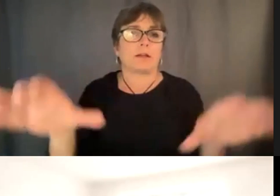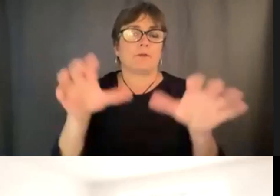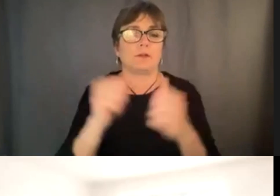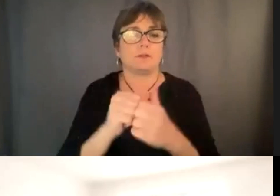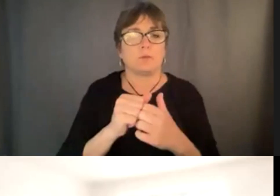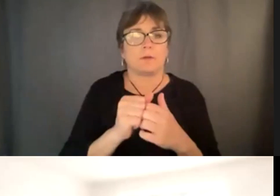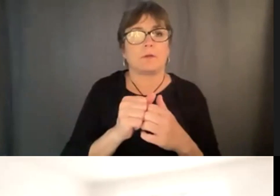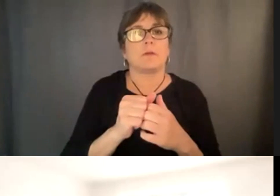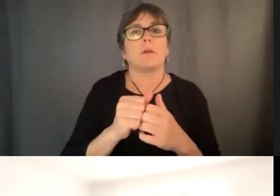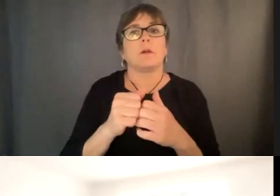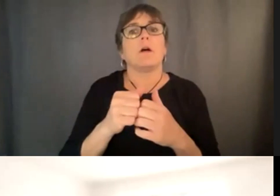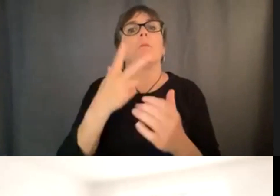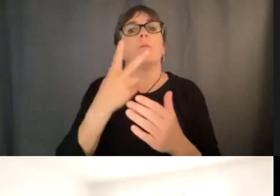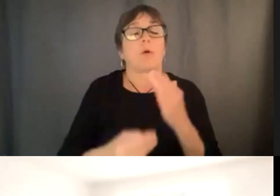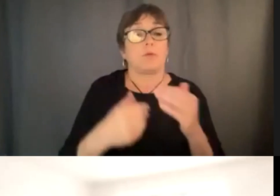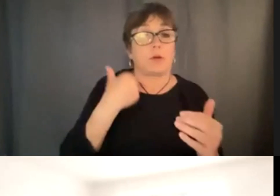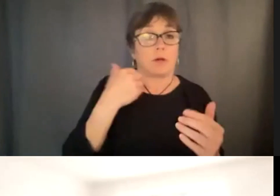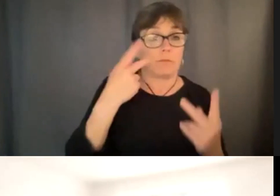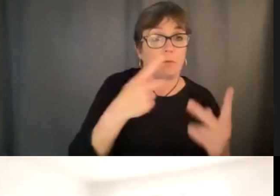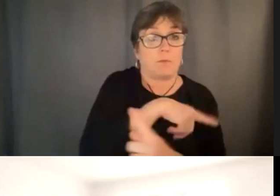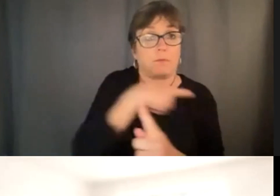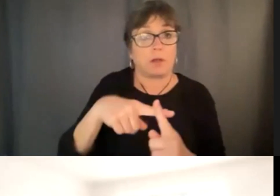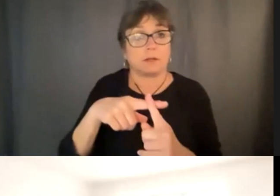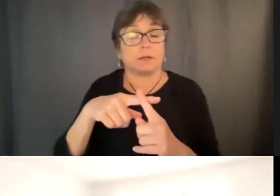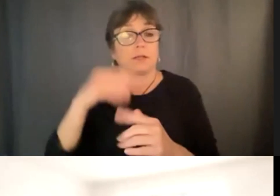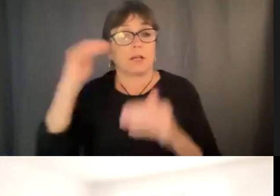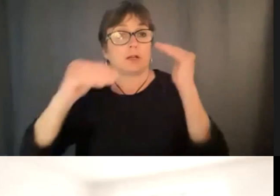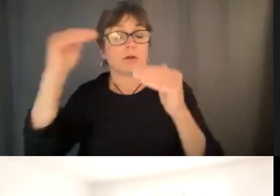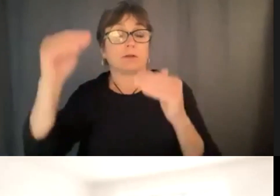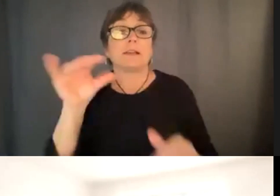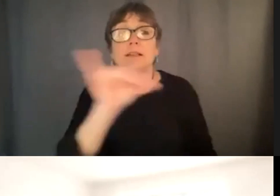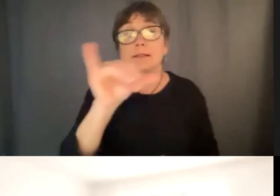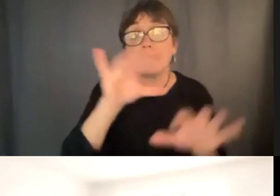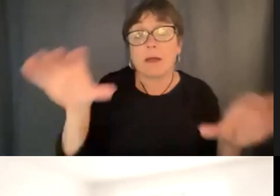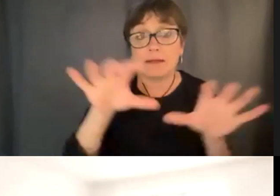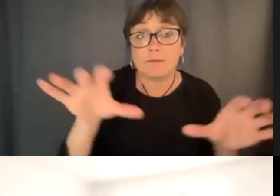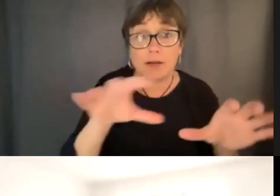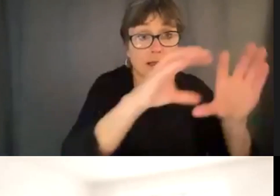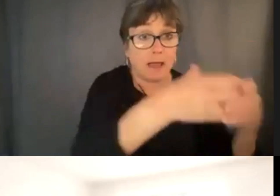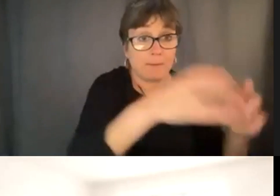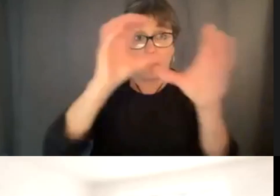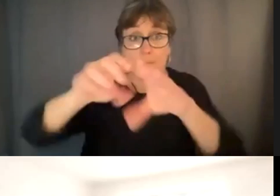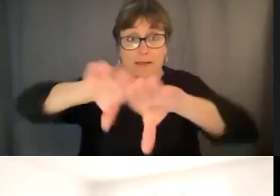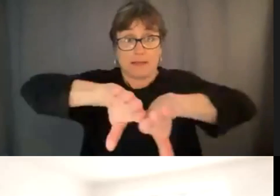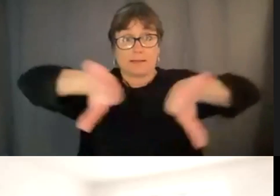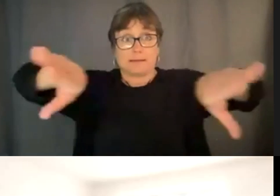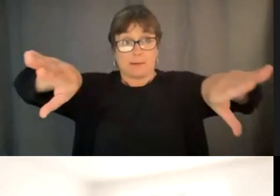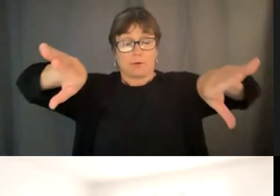adults, doing the same activity, but doing them separately and then having them come together